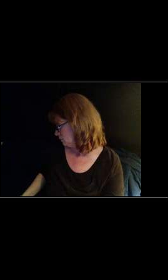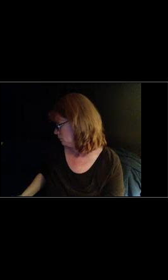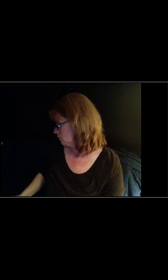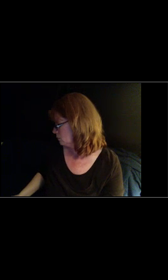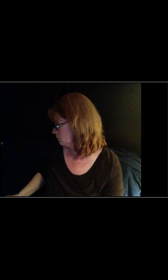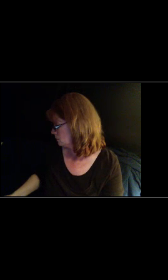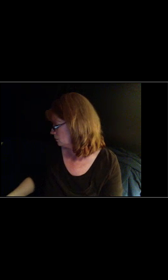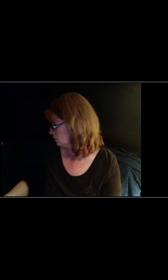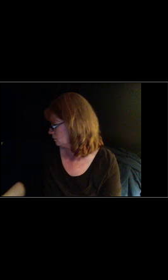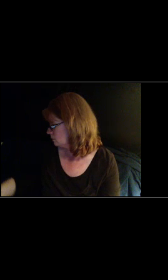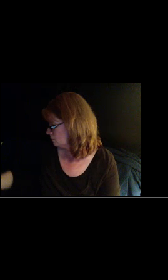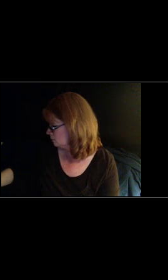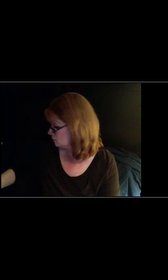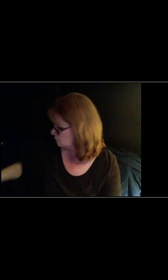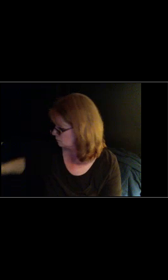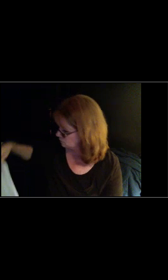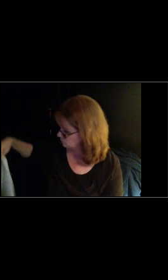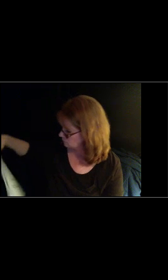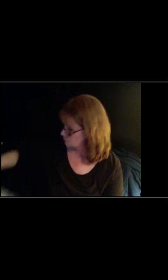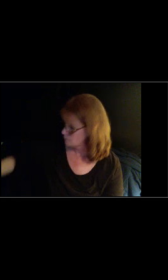final point.